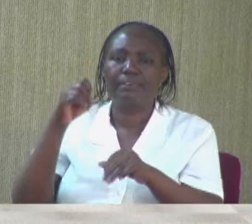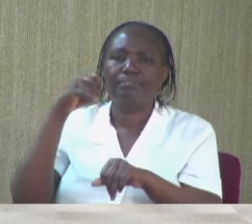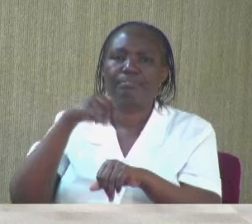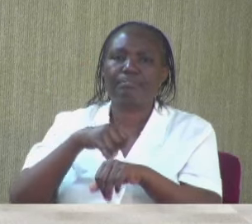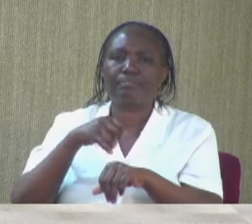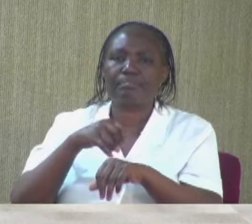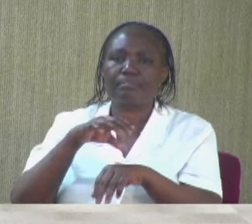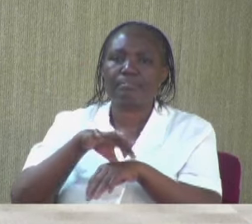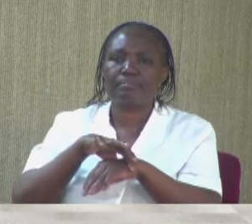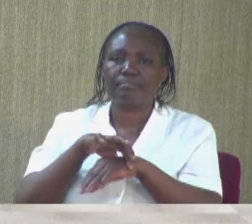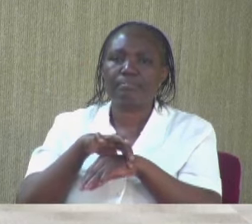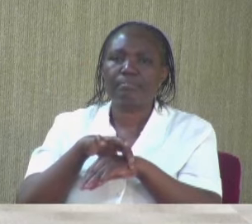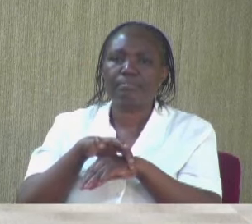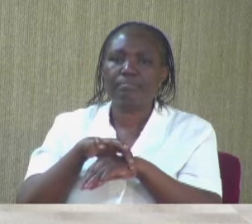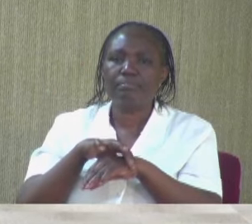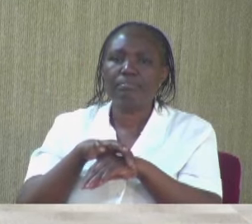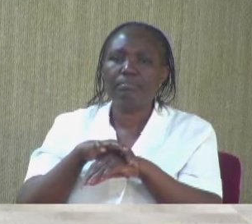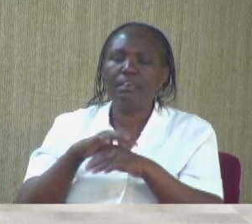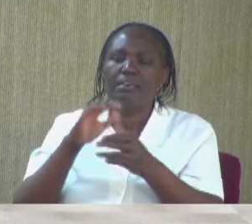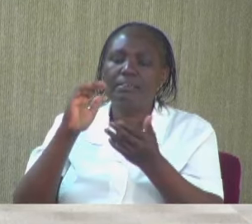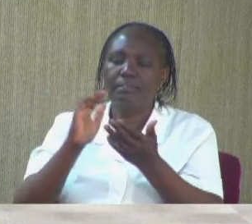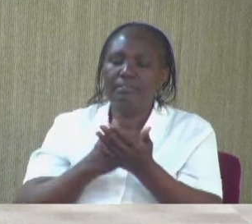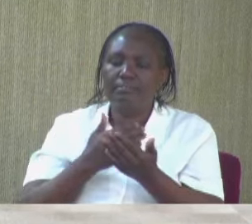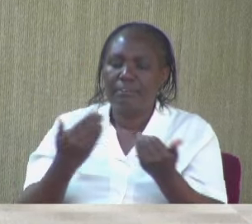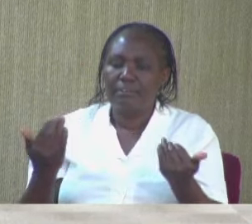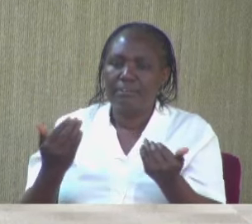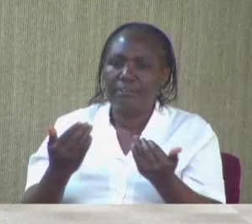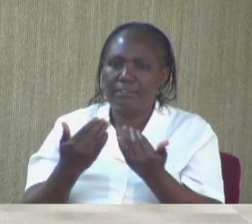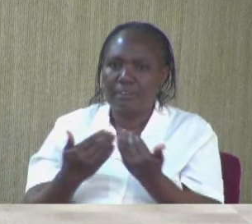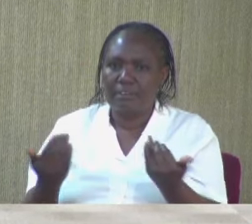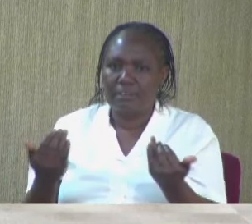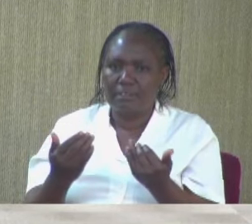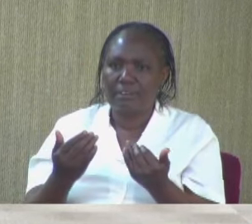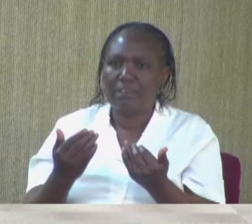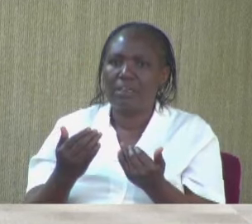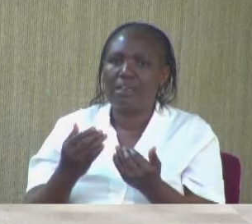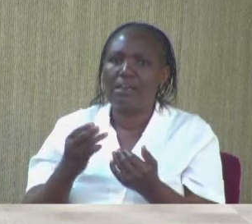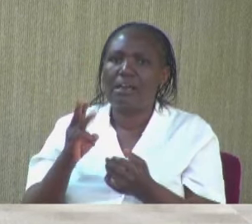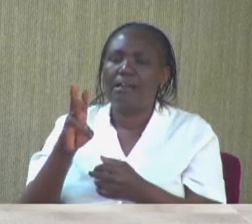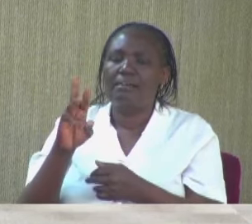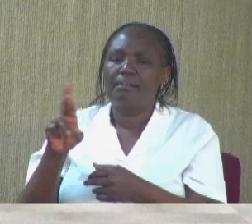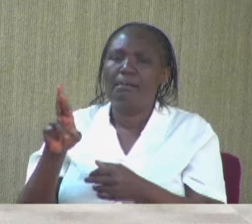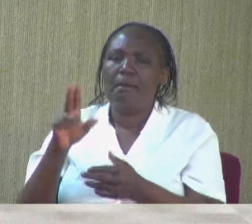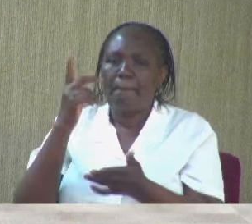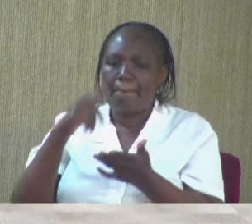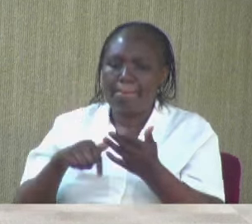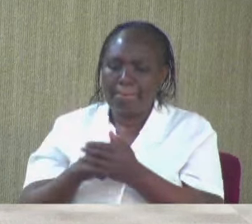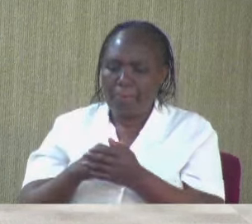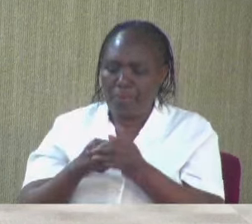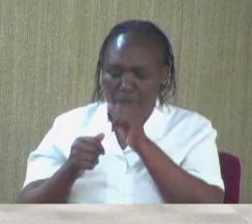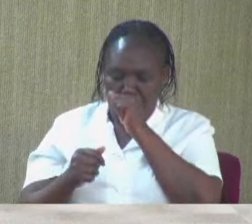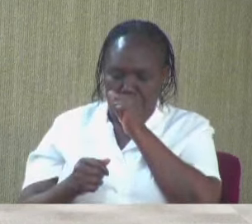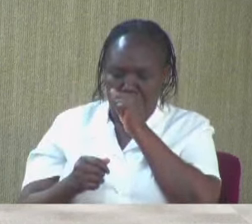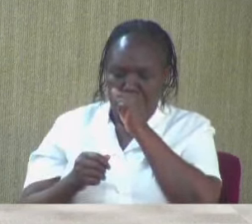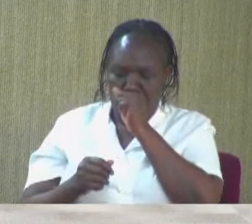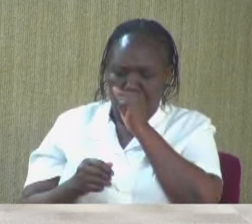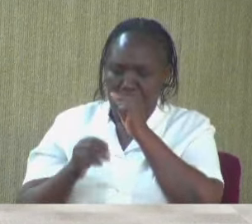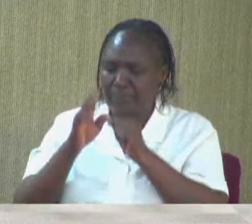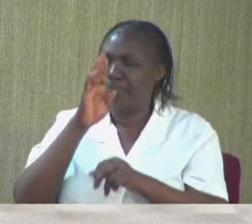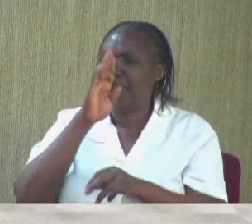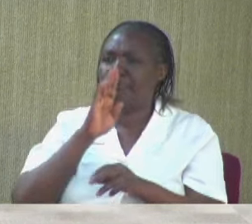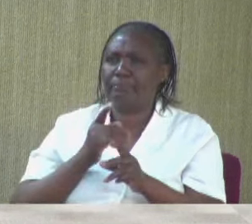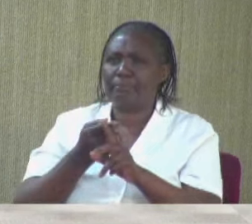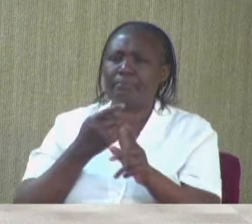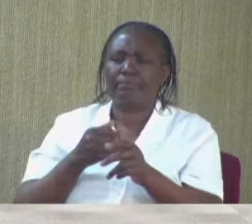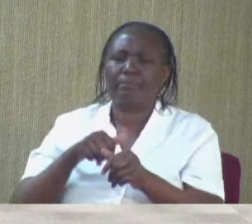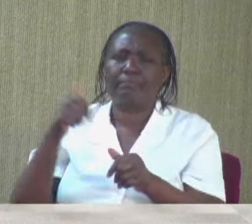sources are previous inspired prophets. And do you notice when he borrows that line, he does not give credit